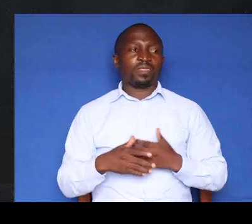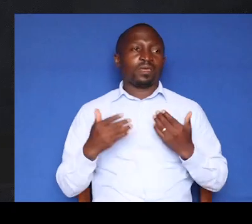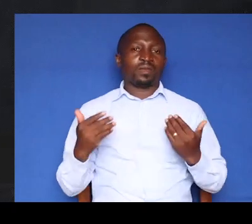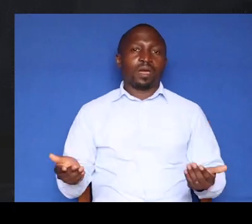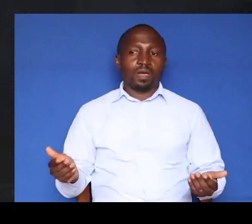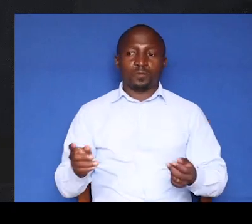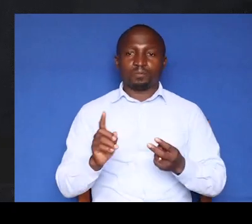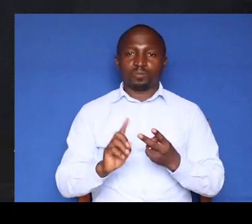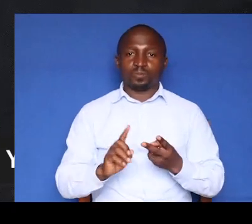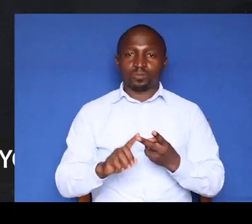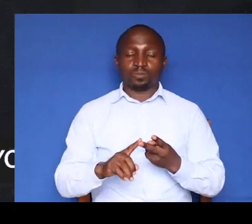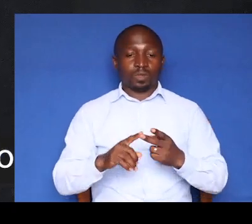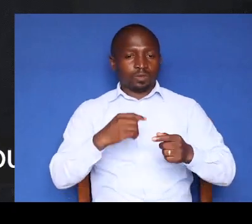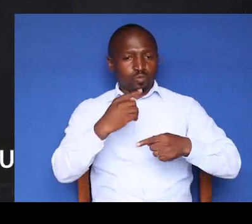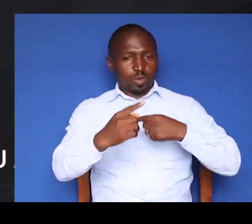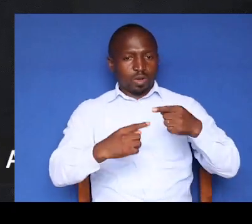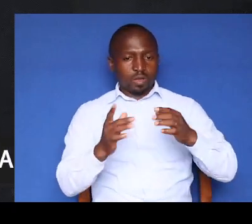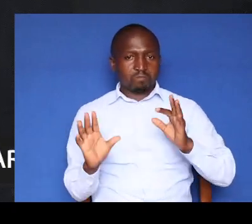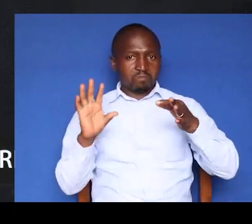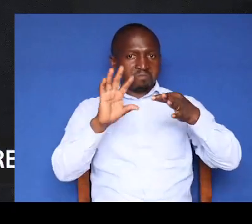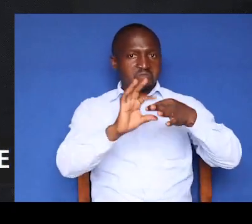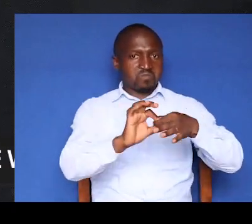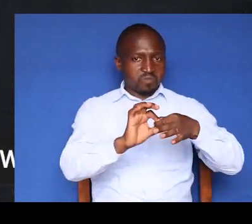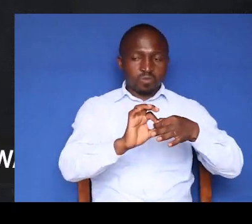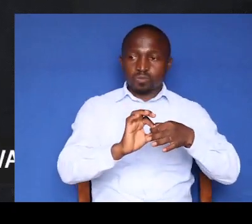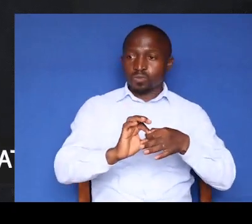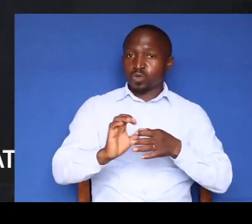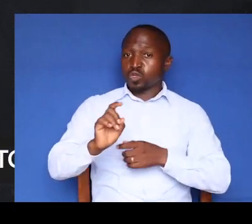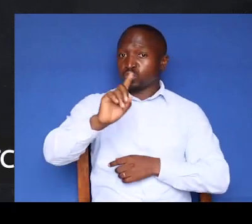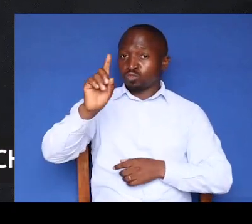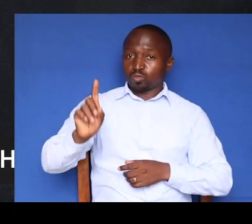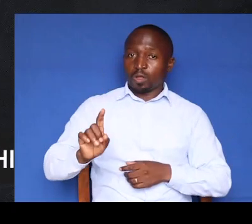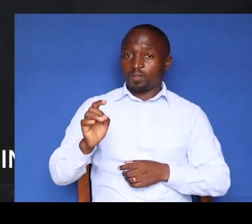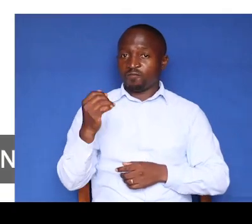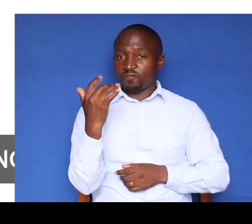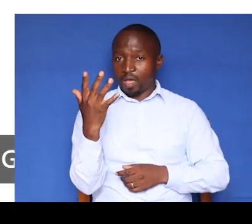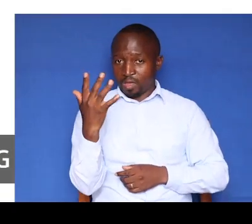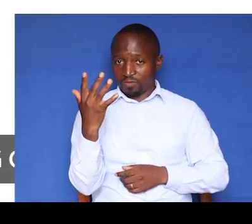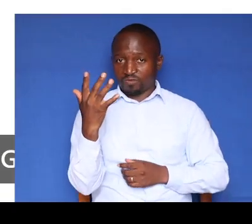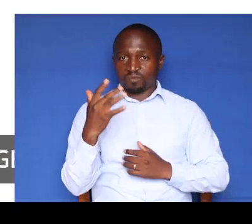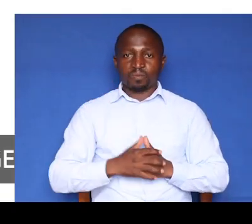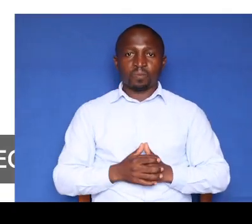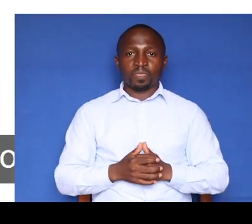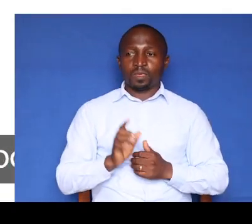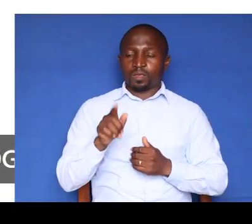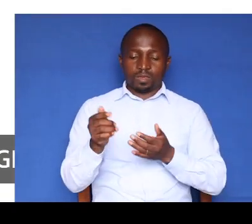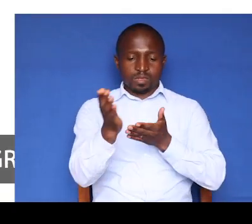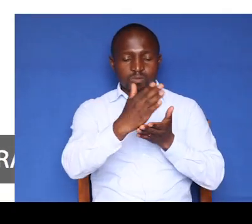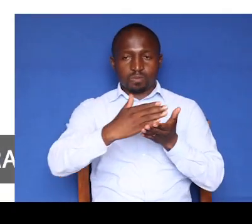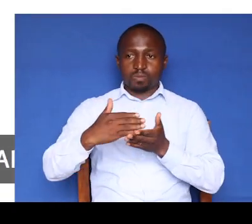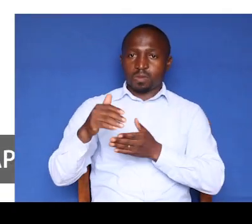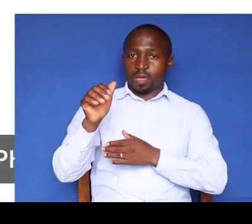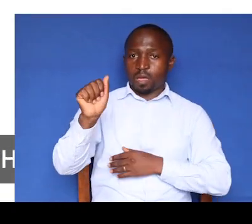us make potential progress by looking question number 5. It has 2 parts, A